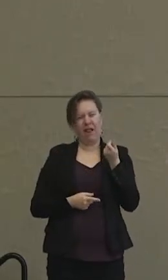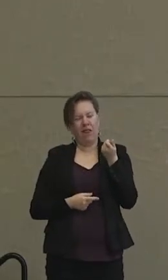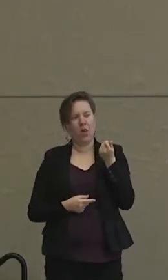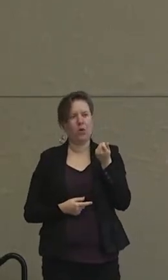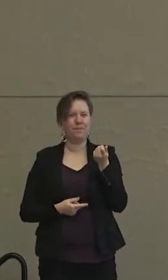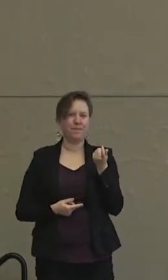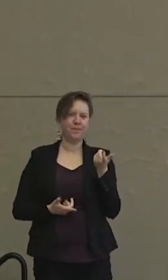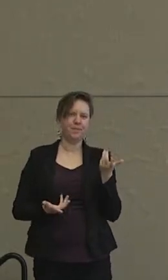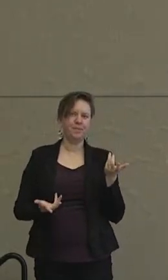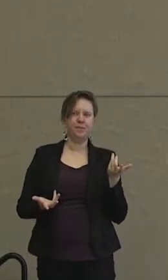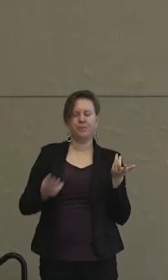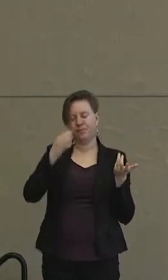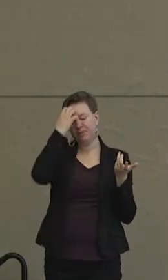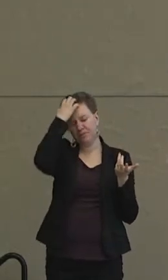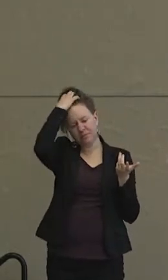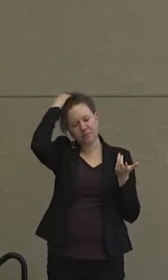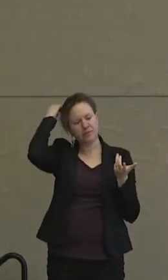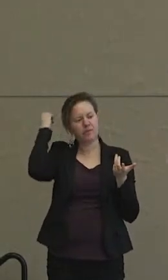know,